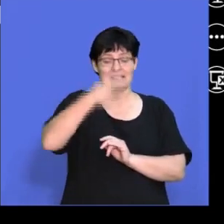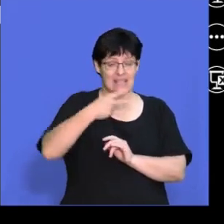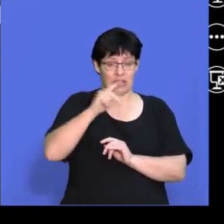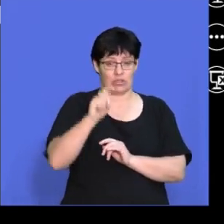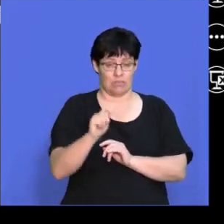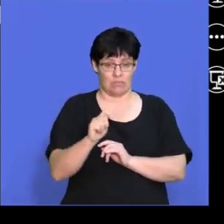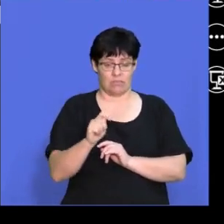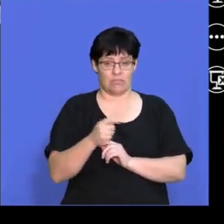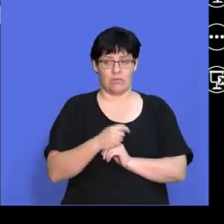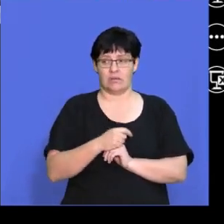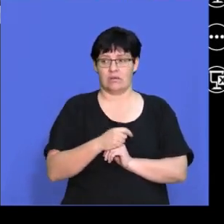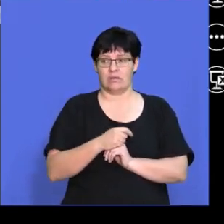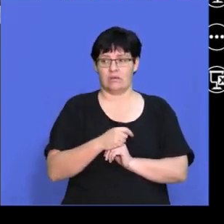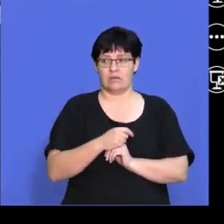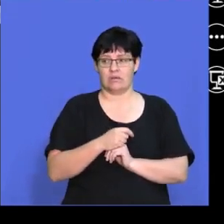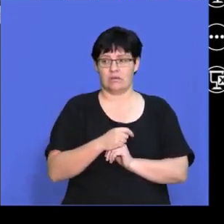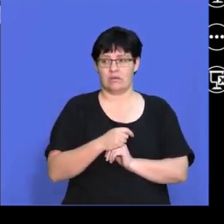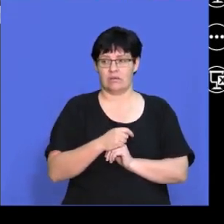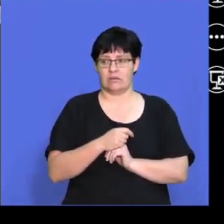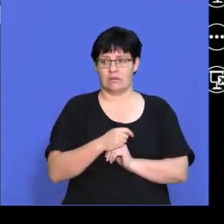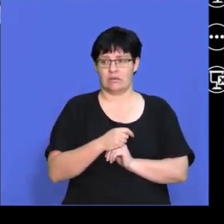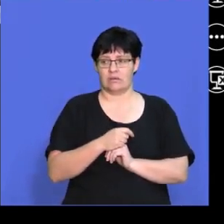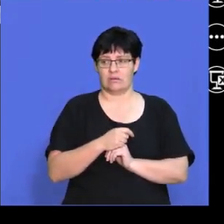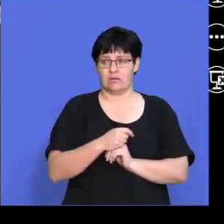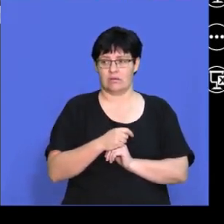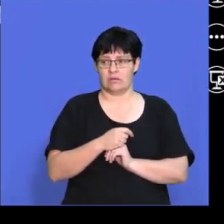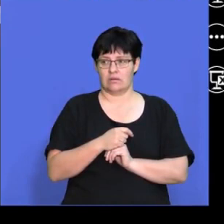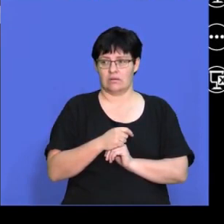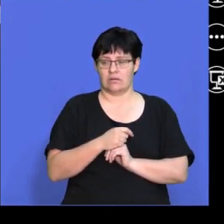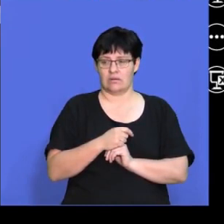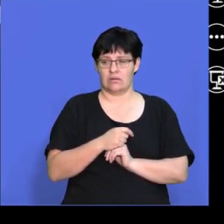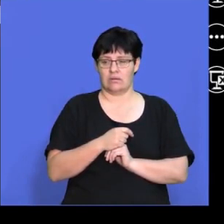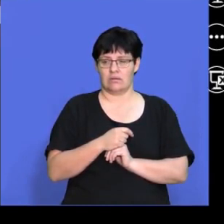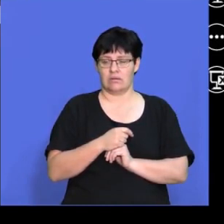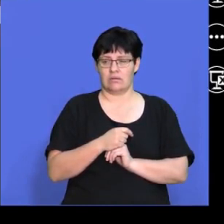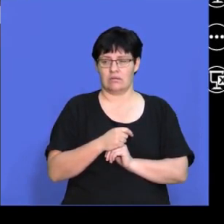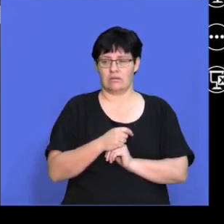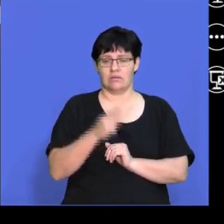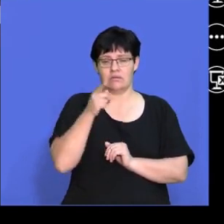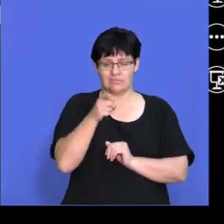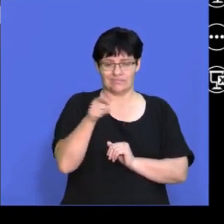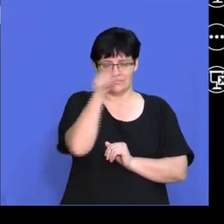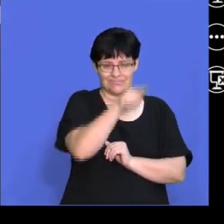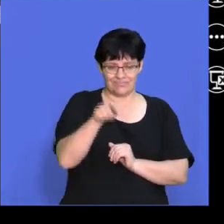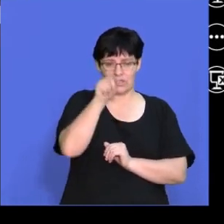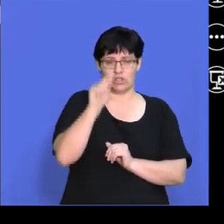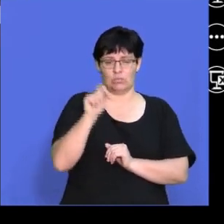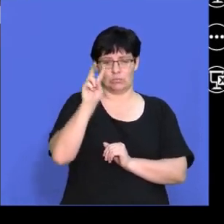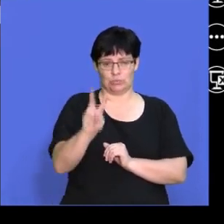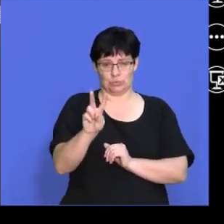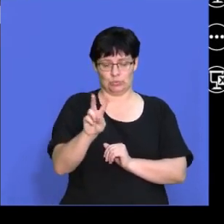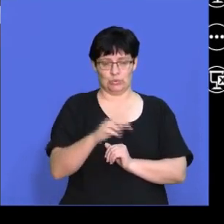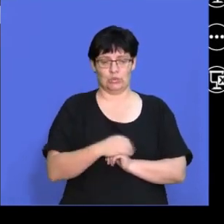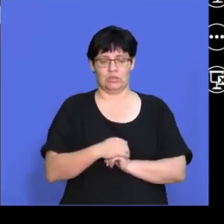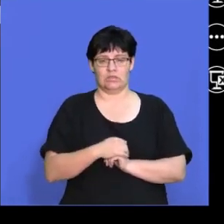second term for this one over here. Let's do a different color. So this is term